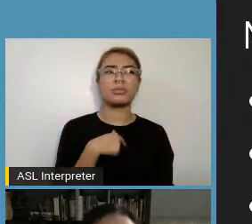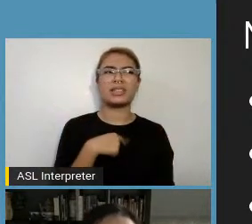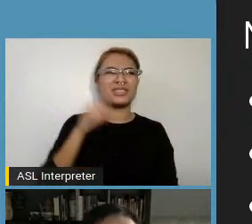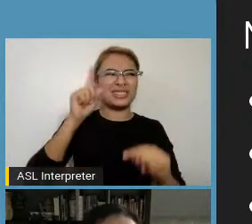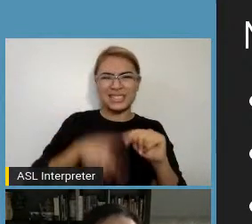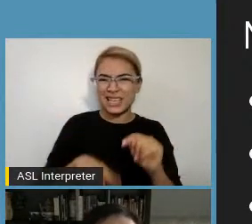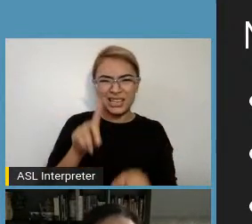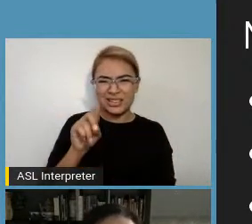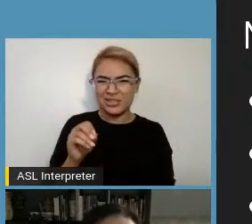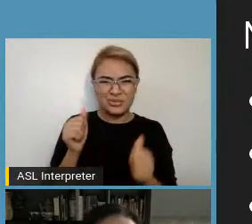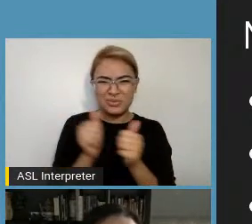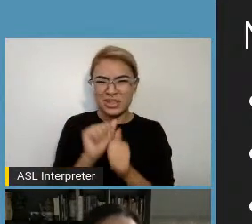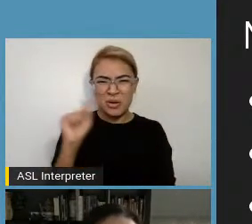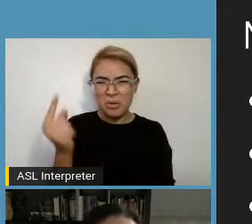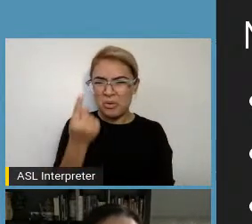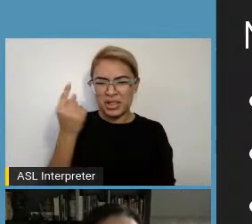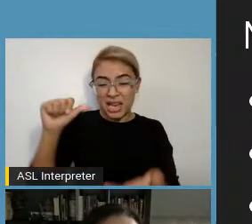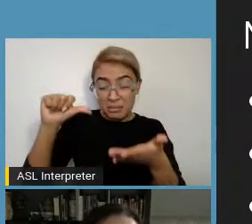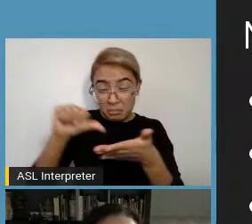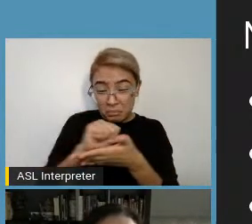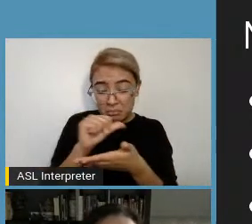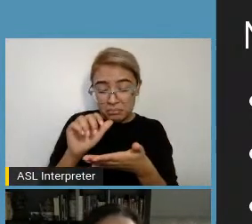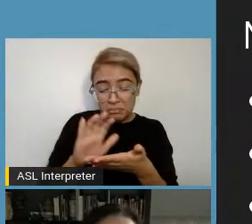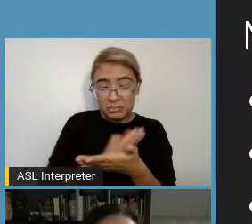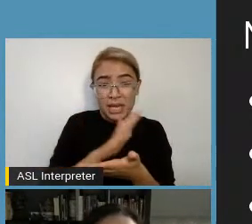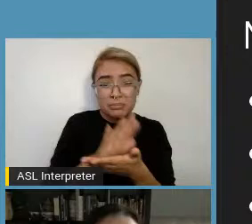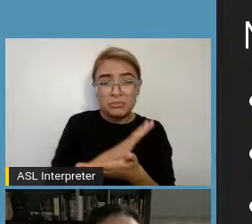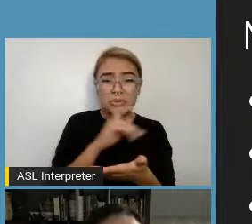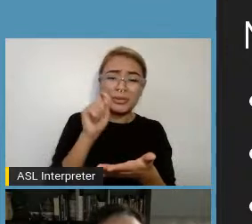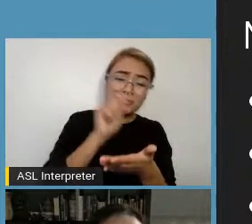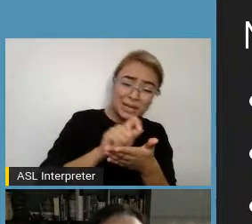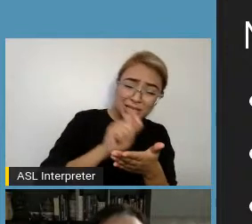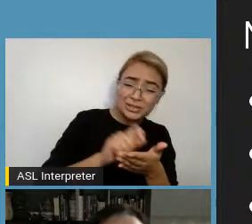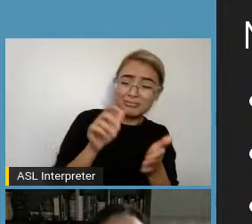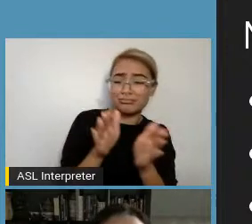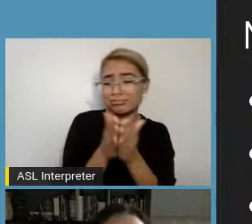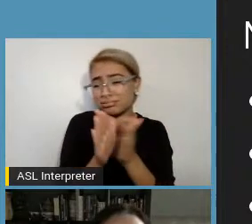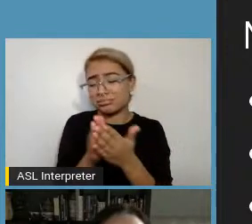not do with just, paper and pencil and notebooks.